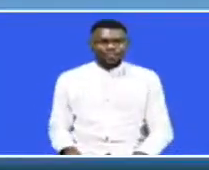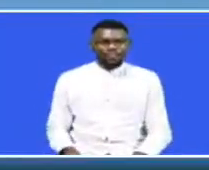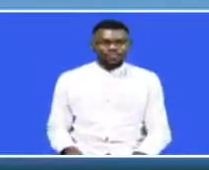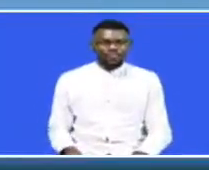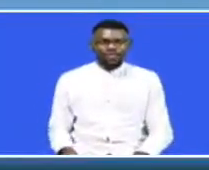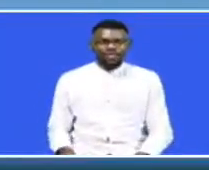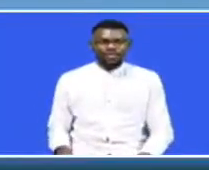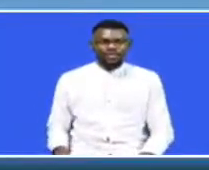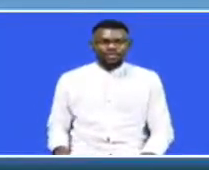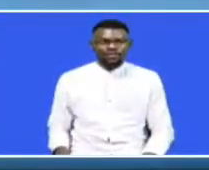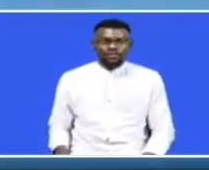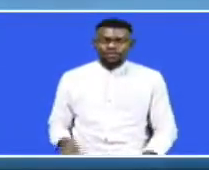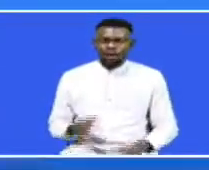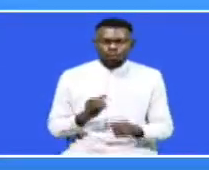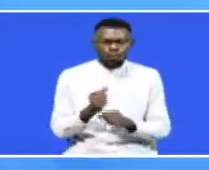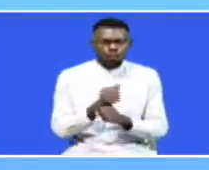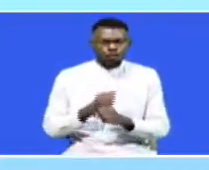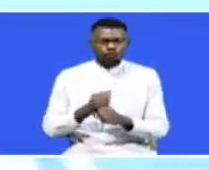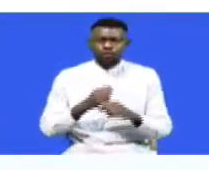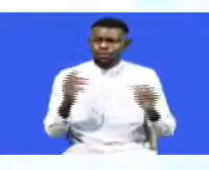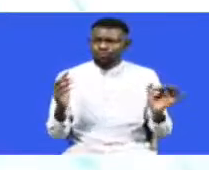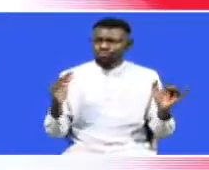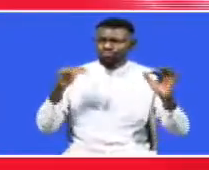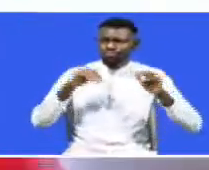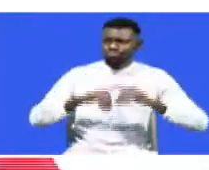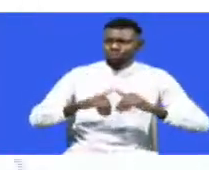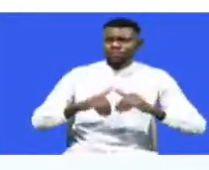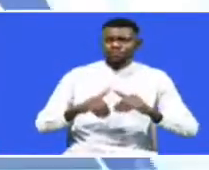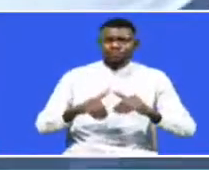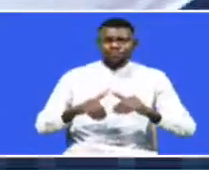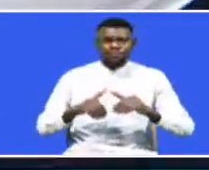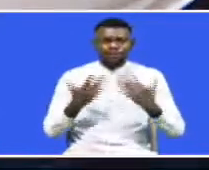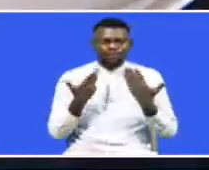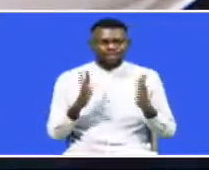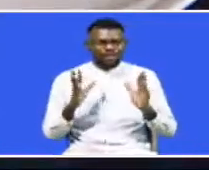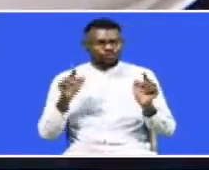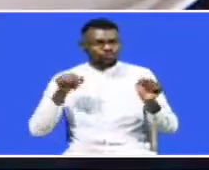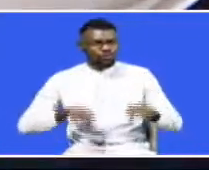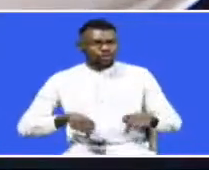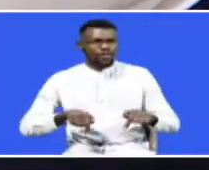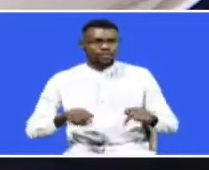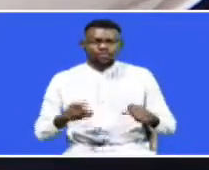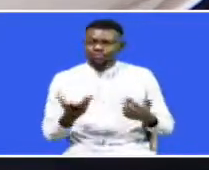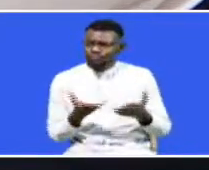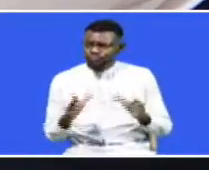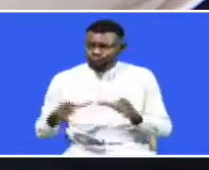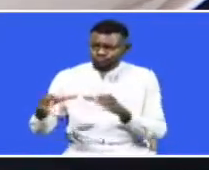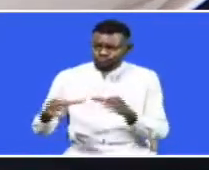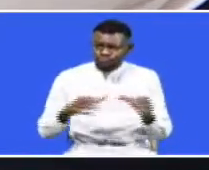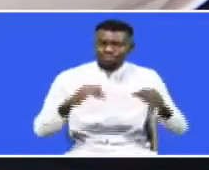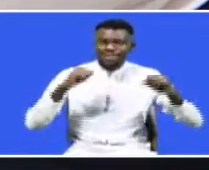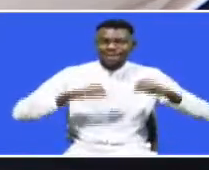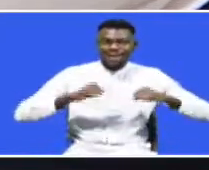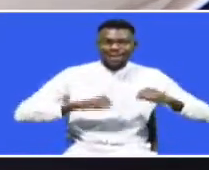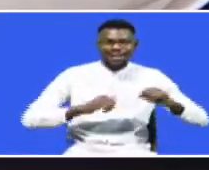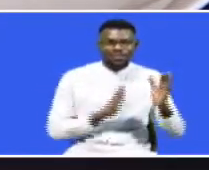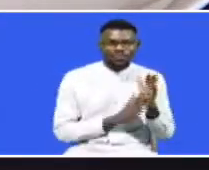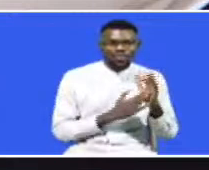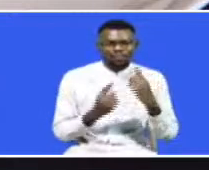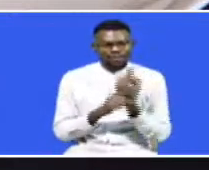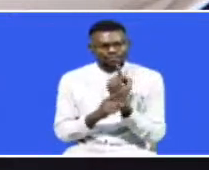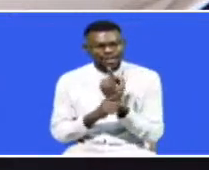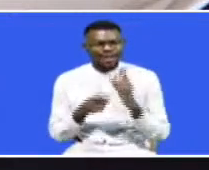Let's now shift gears to the Coffee Stakeholders Summit, which ended today with stakeholders agreeing on a set of recommendations to